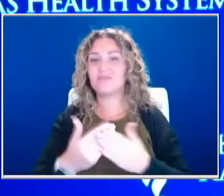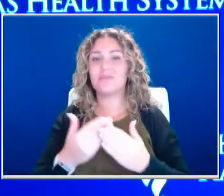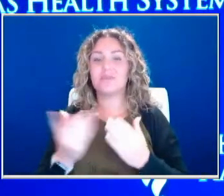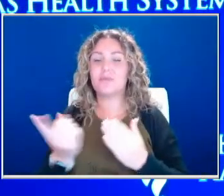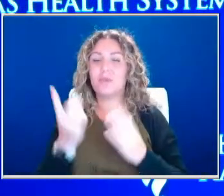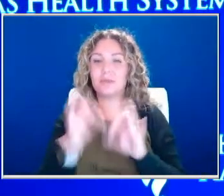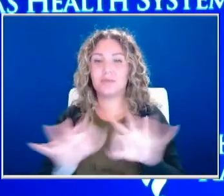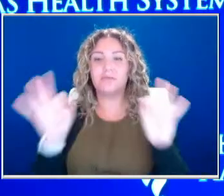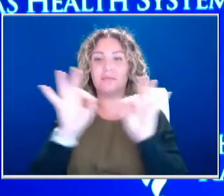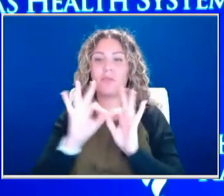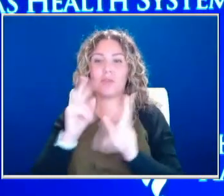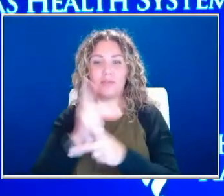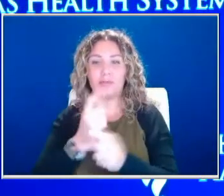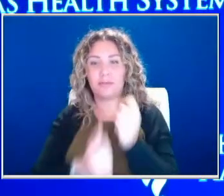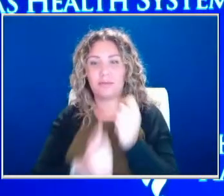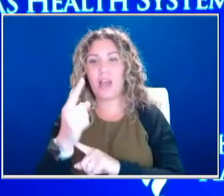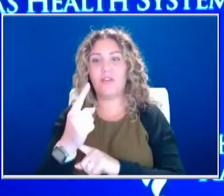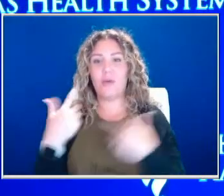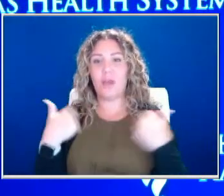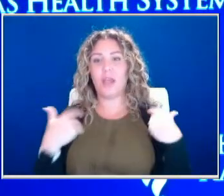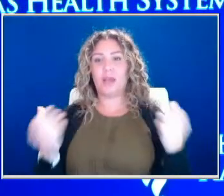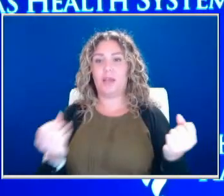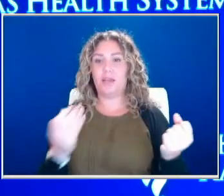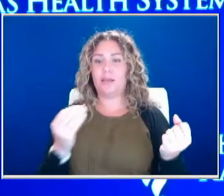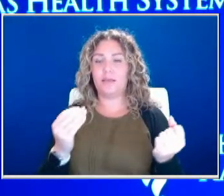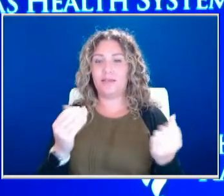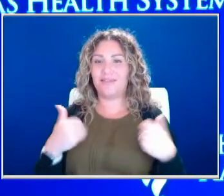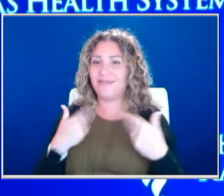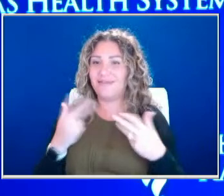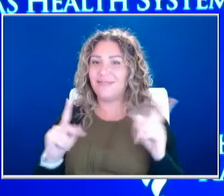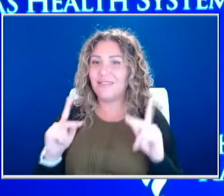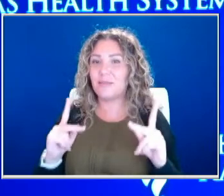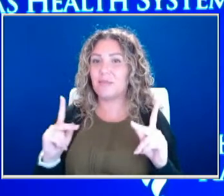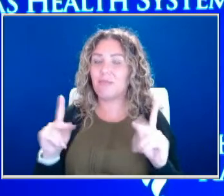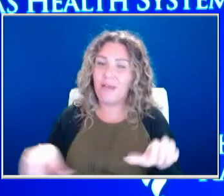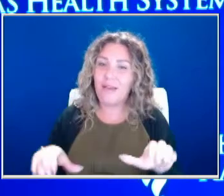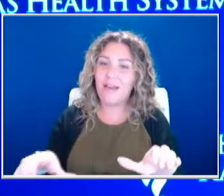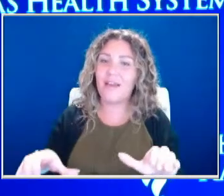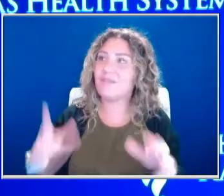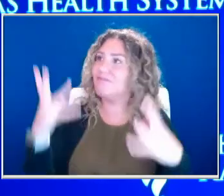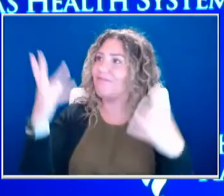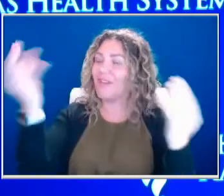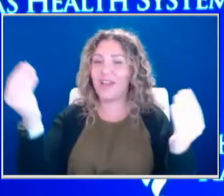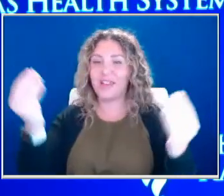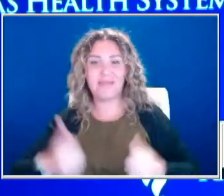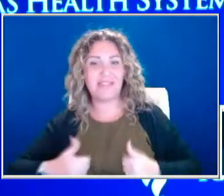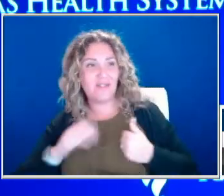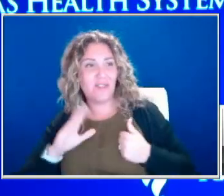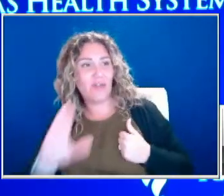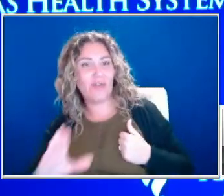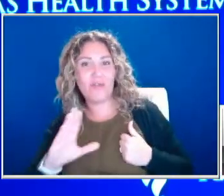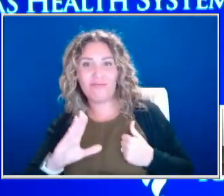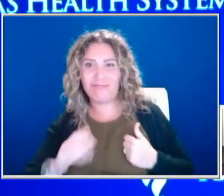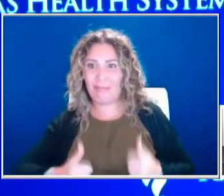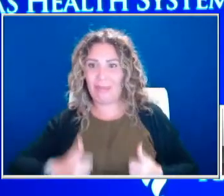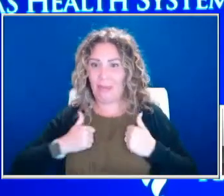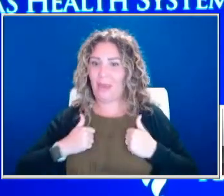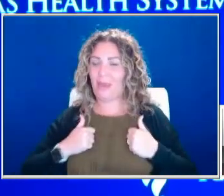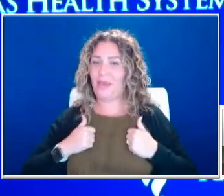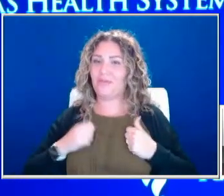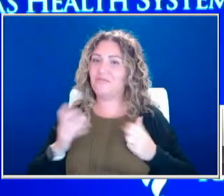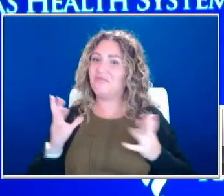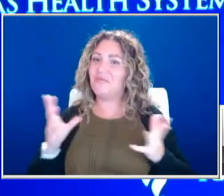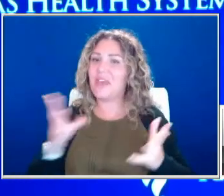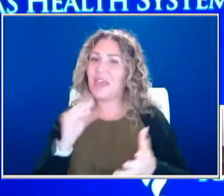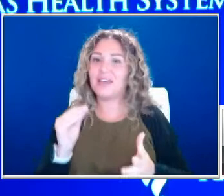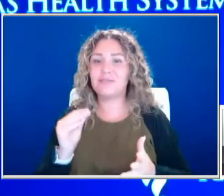everybody healthy, especially the young people, and keep them active and being out there and living their lives, just as we heard our surgeon colleagues